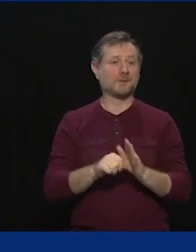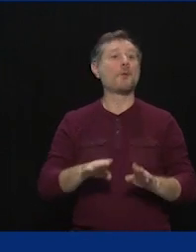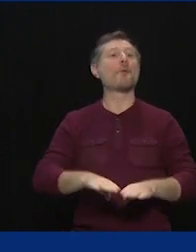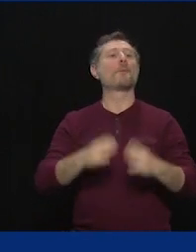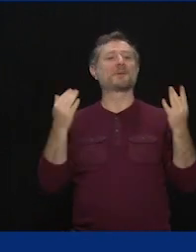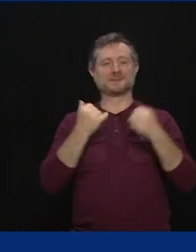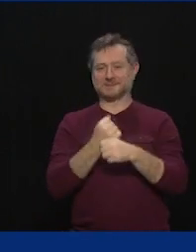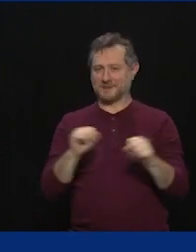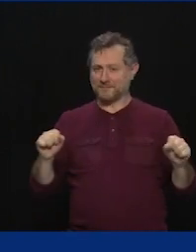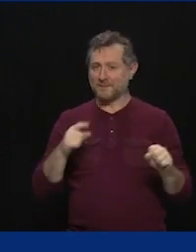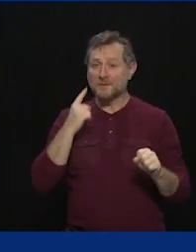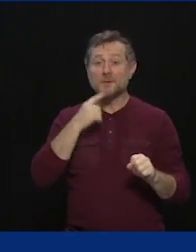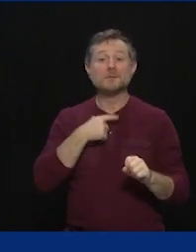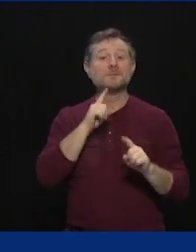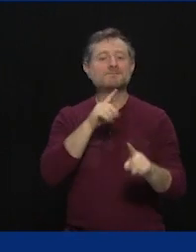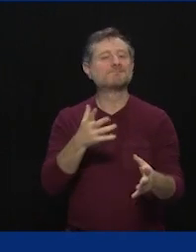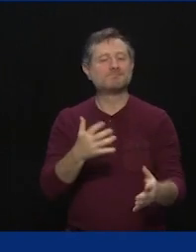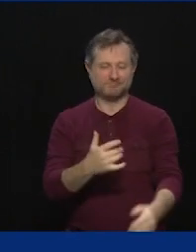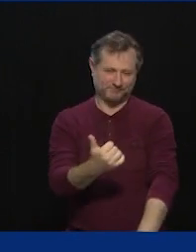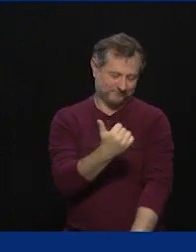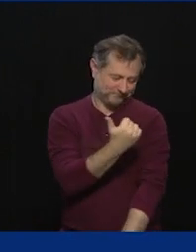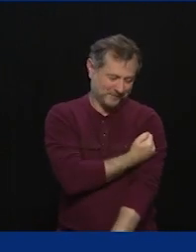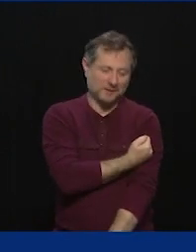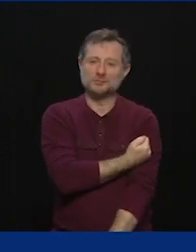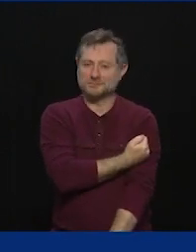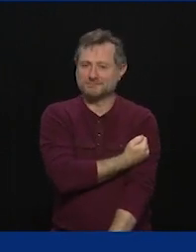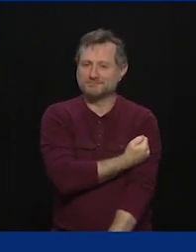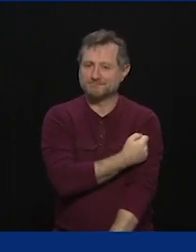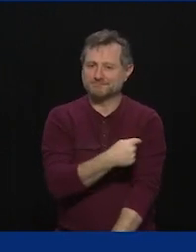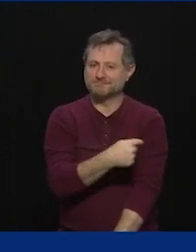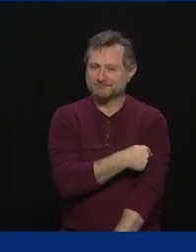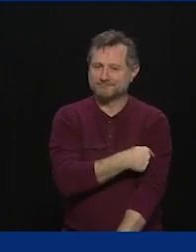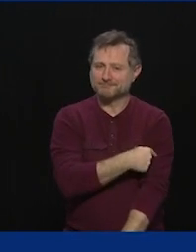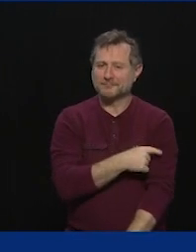getting people vaccinated, and that's exactly what we're going to continue focusing on.